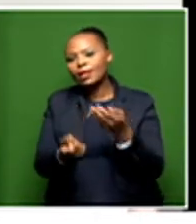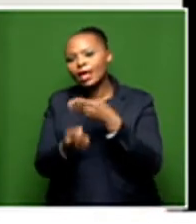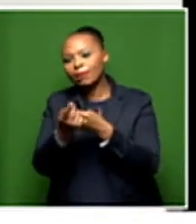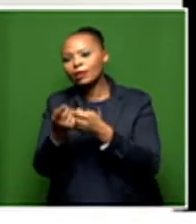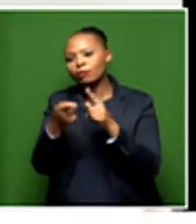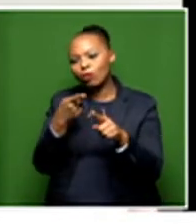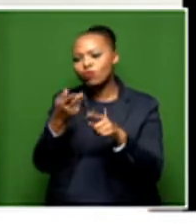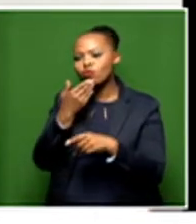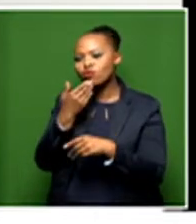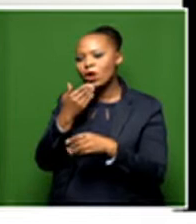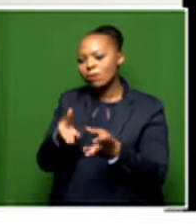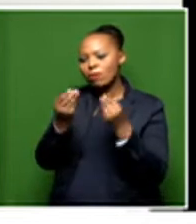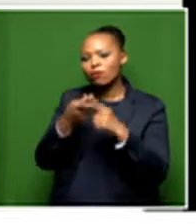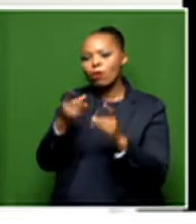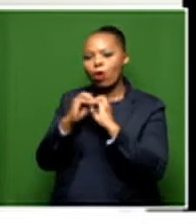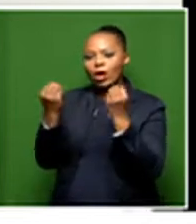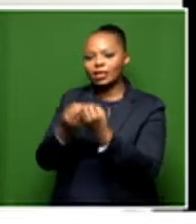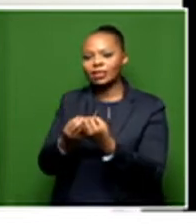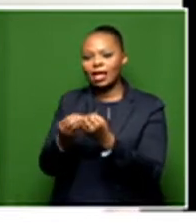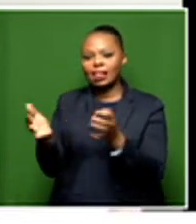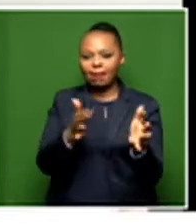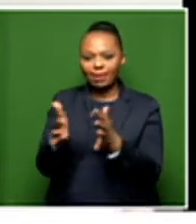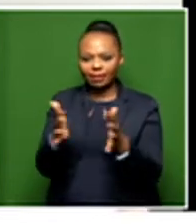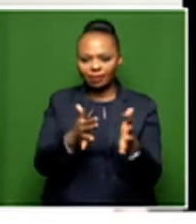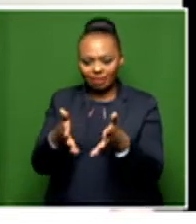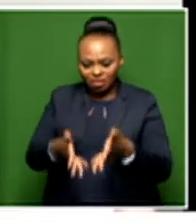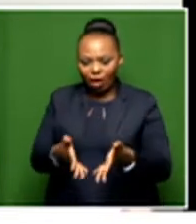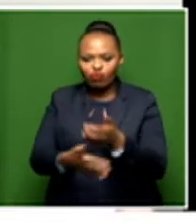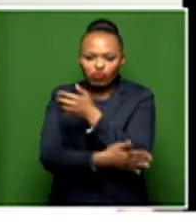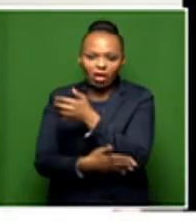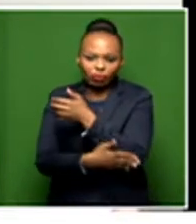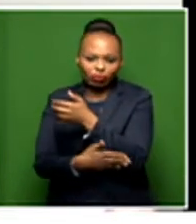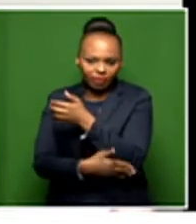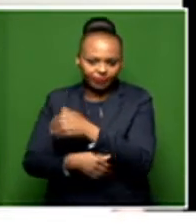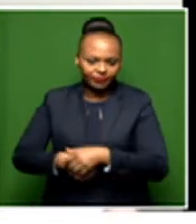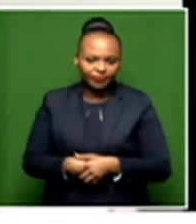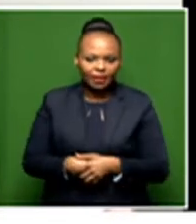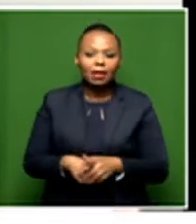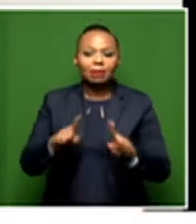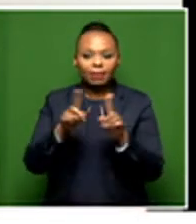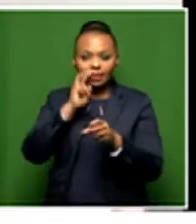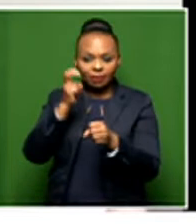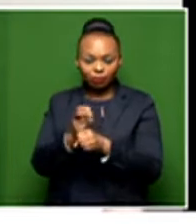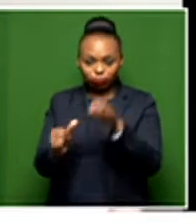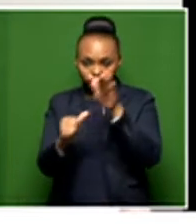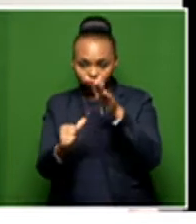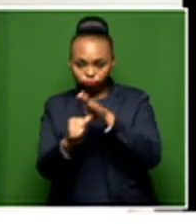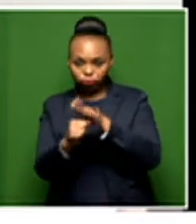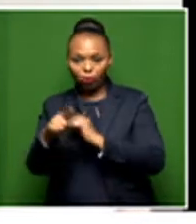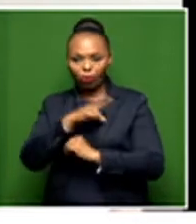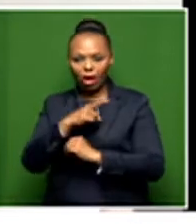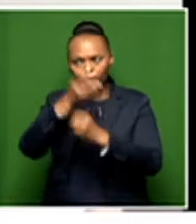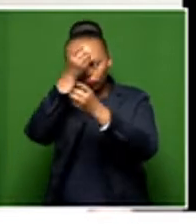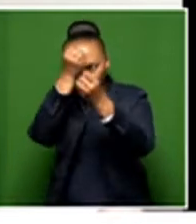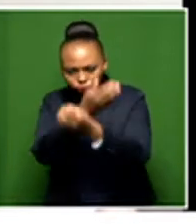action organizations in our own country. But it is an opportunity to alert our public. You know, this film, she's